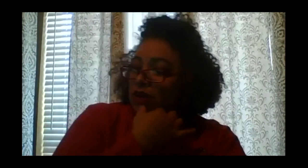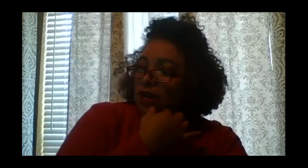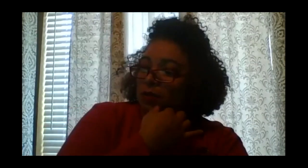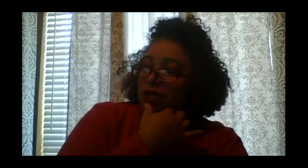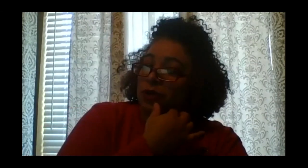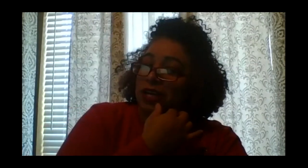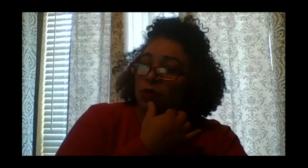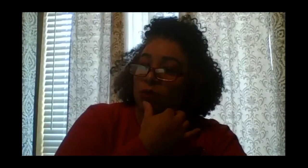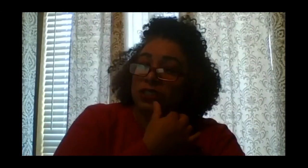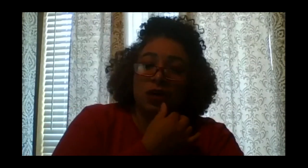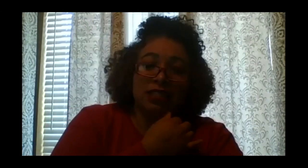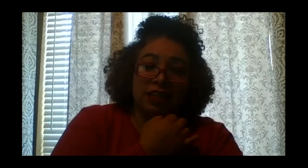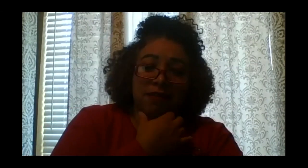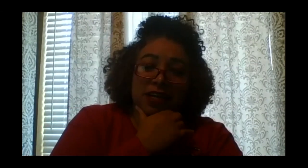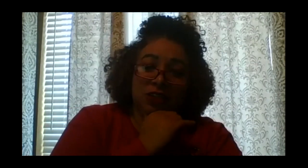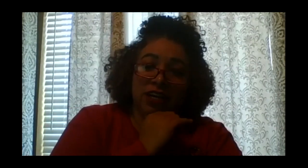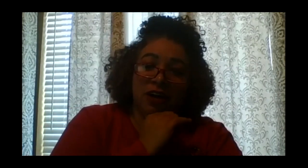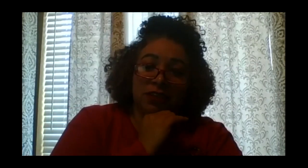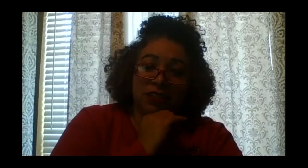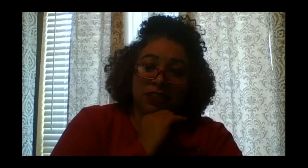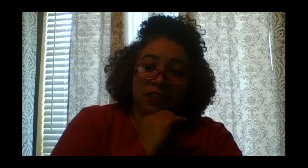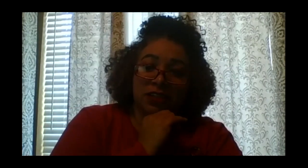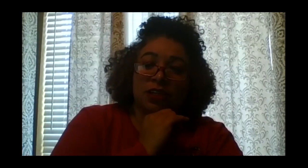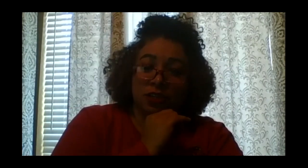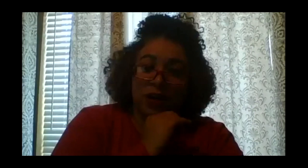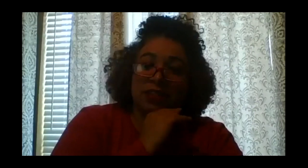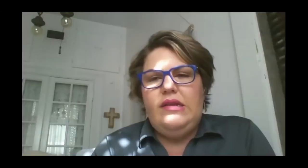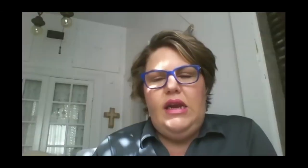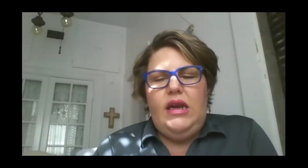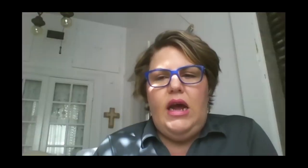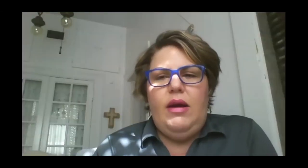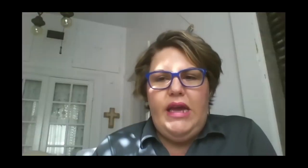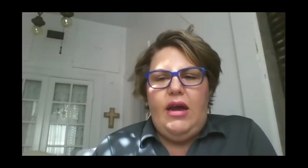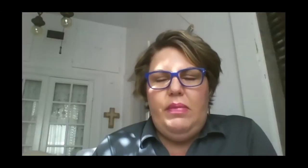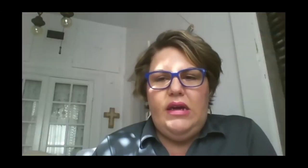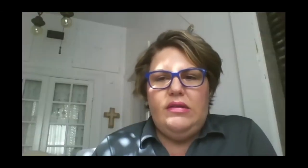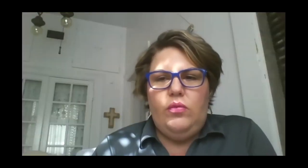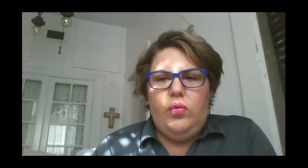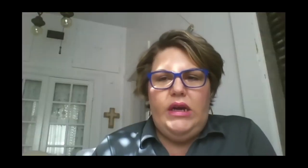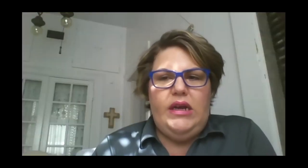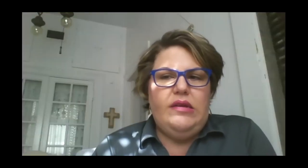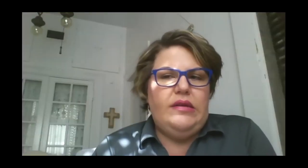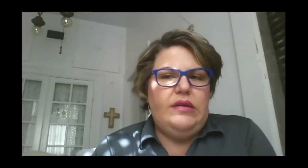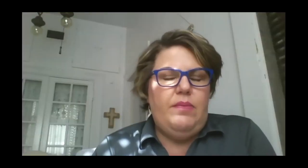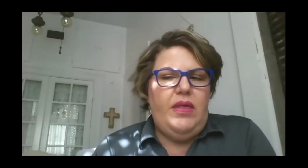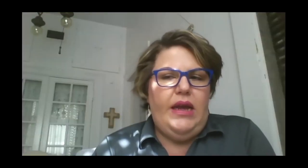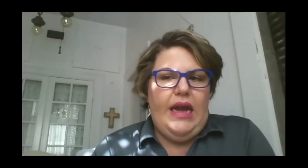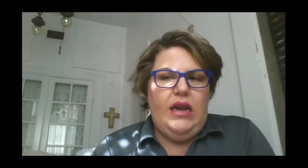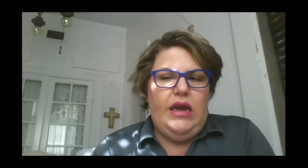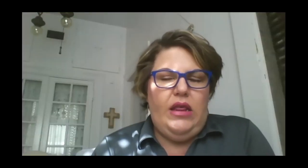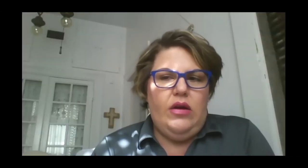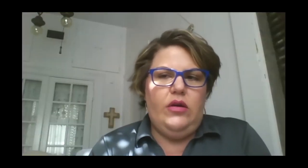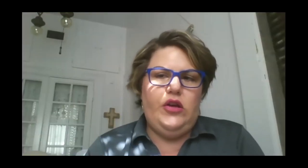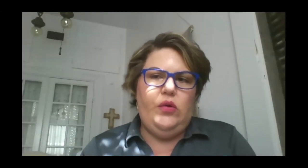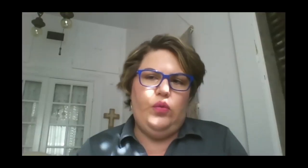to reiterate, you would want to contact the financial aid office. Correct? Yes, and yeah, because what it is something,